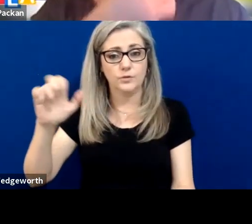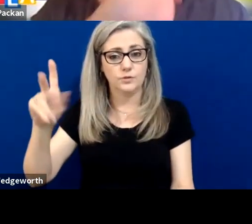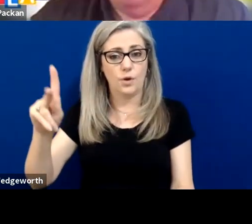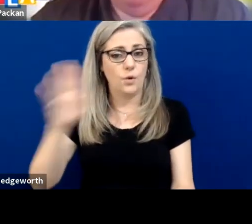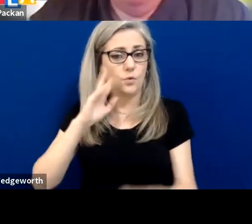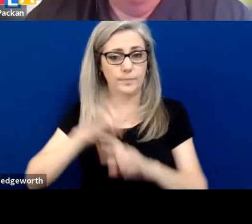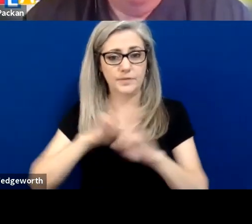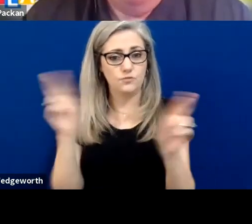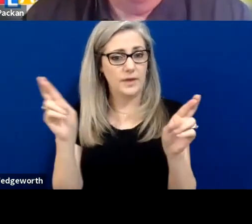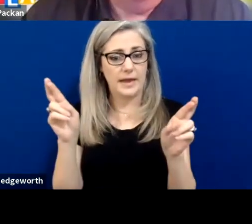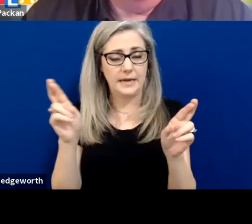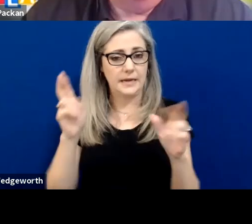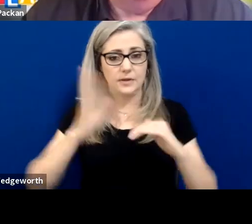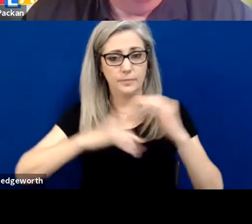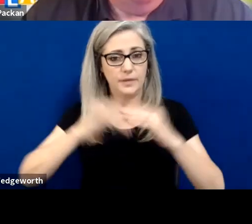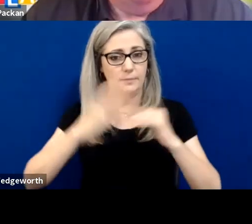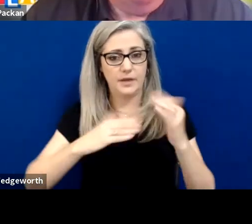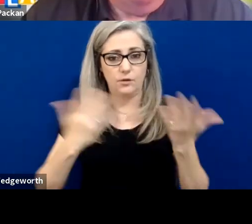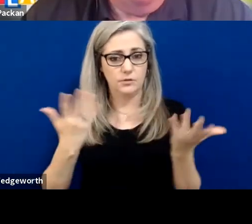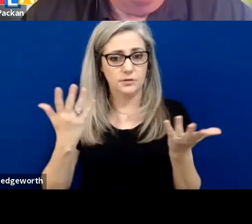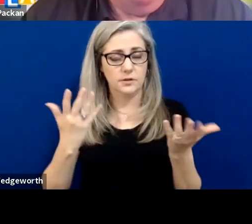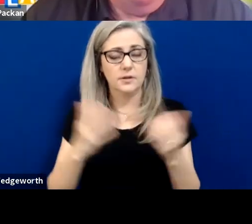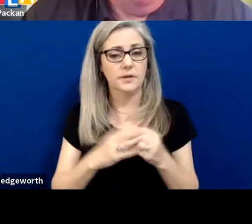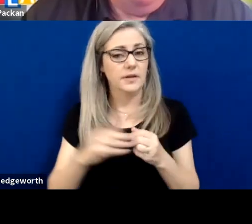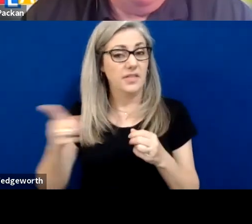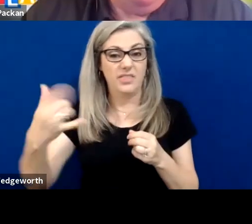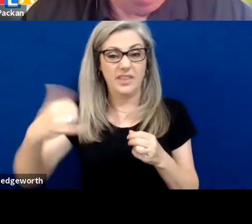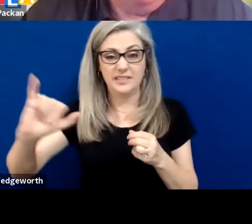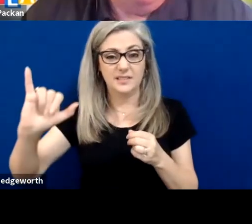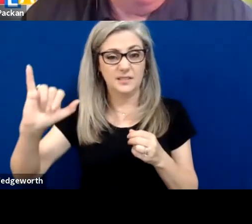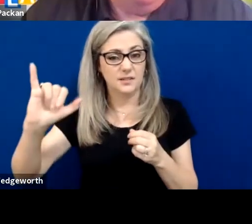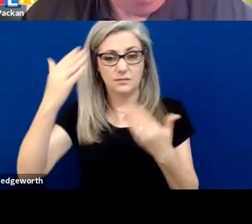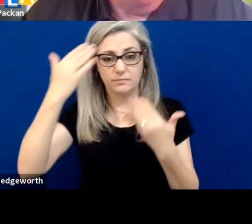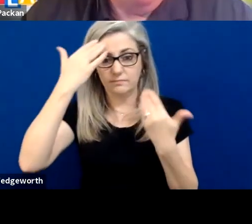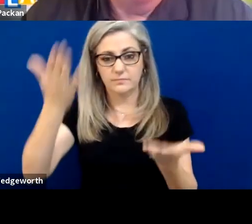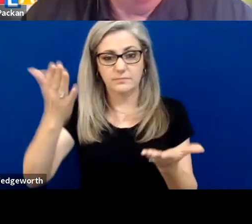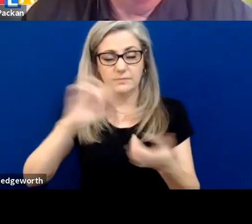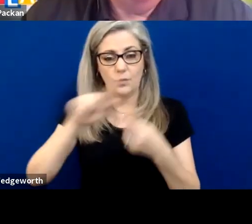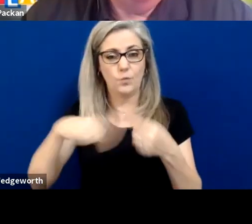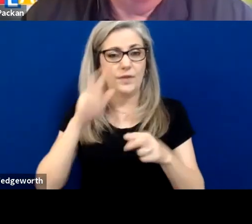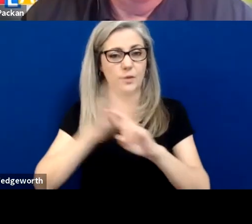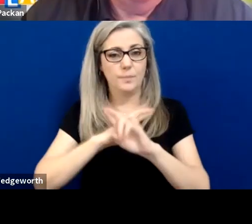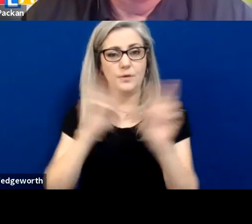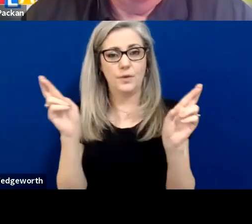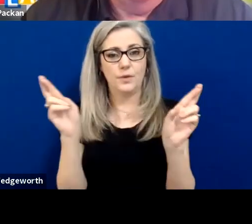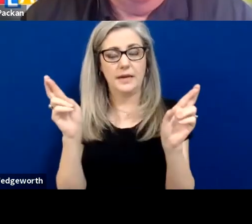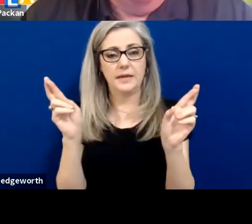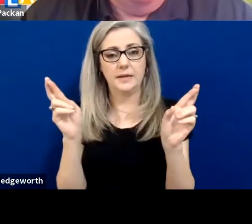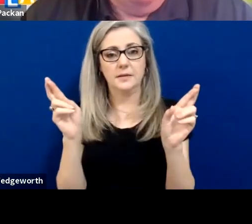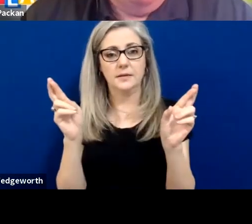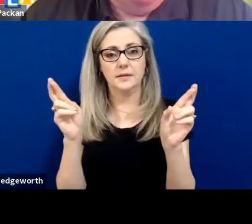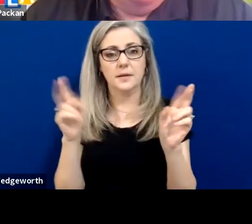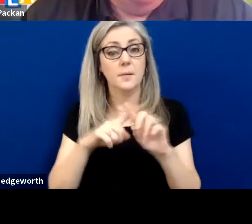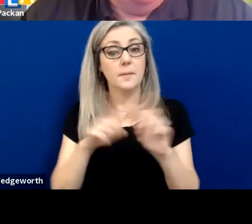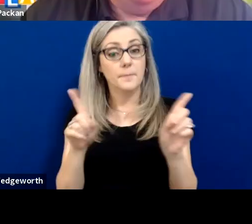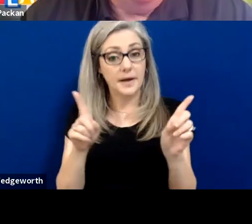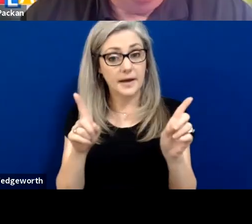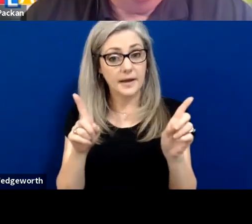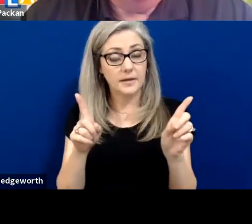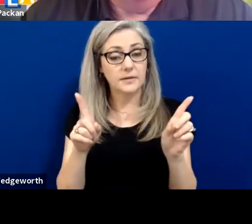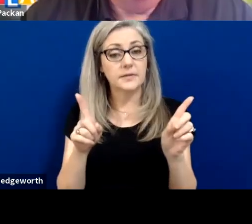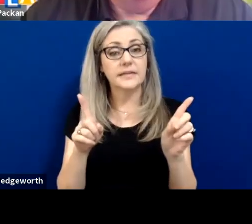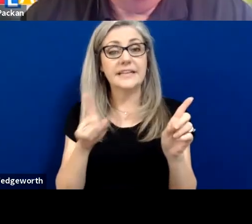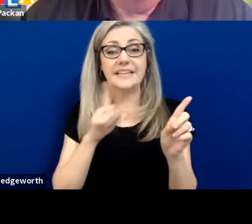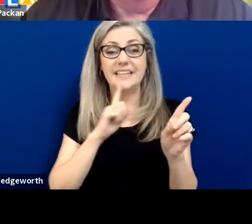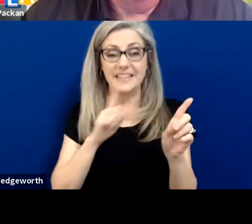ready to be built. They still do not know when it will be ready to build. All they could tell us is that it is on the